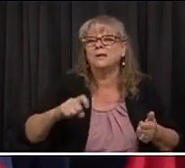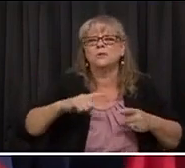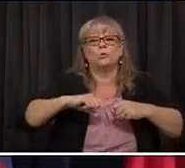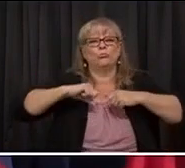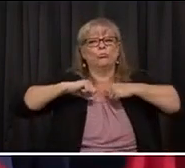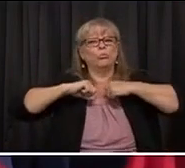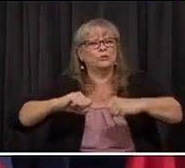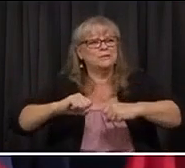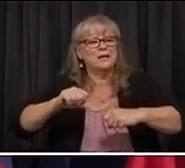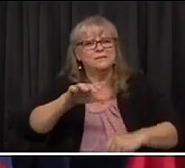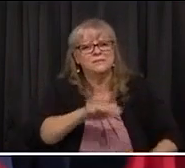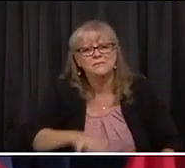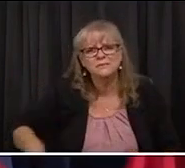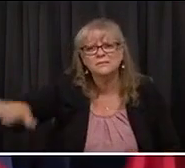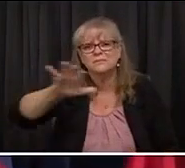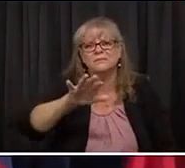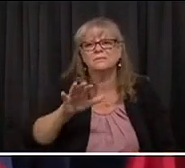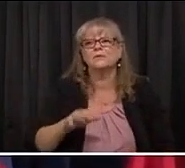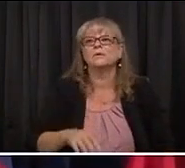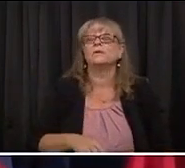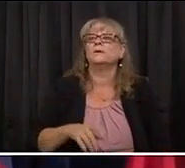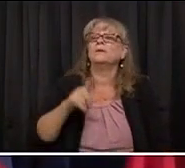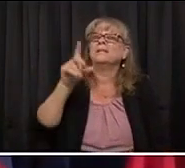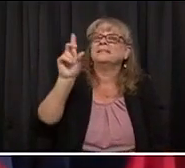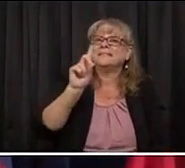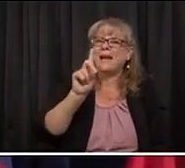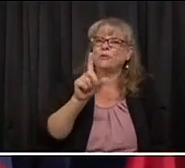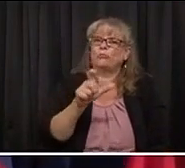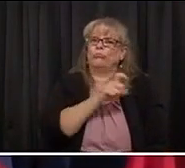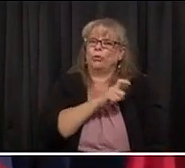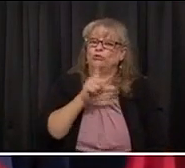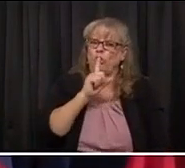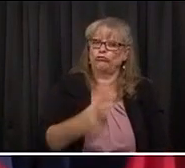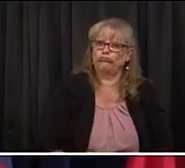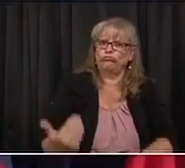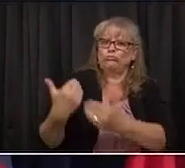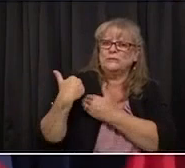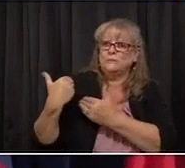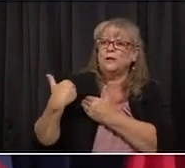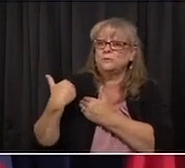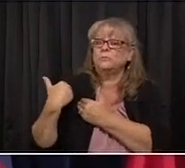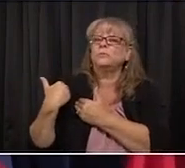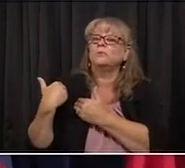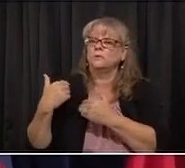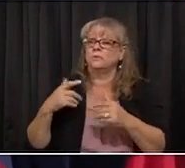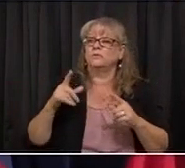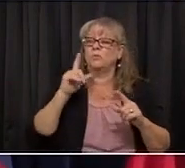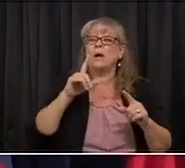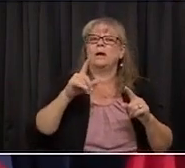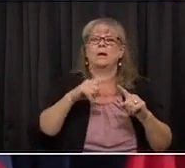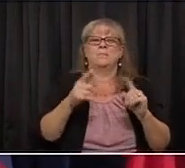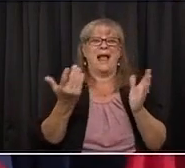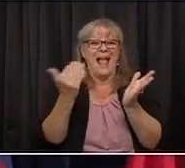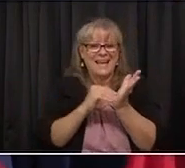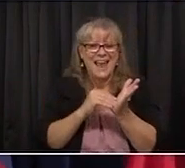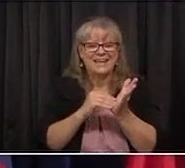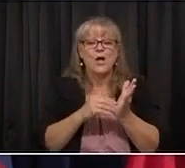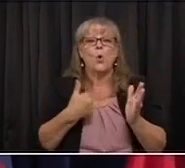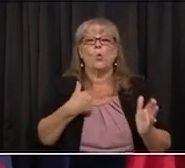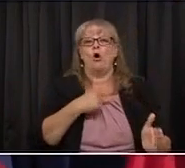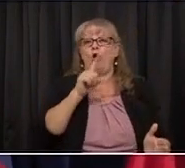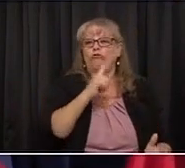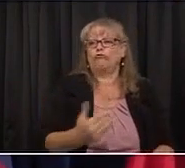responsible and will continue to do that. But there is a particular responsibility to protect